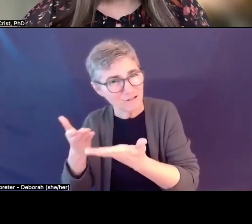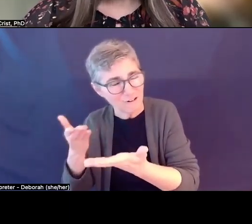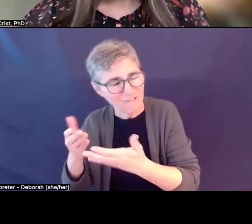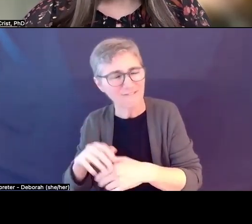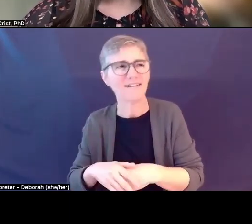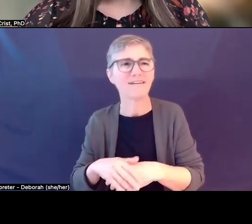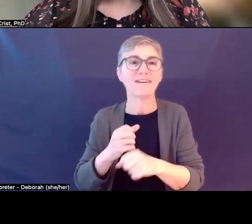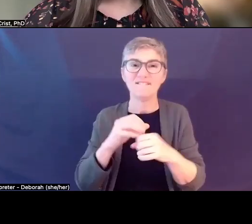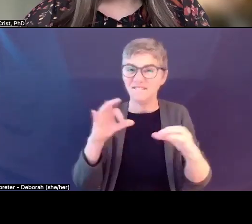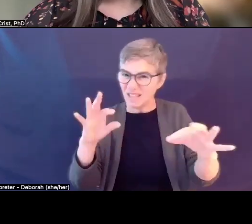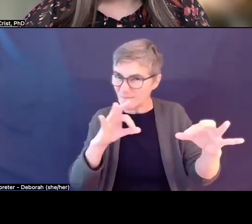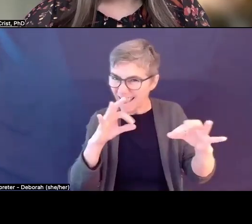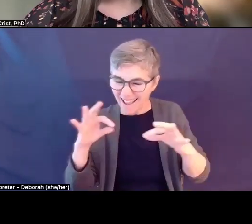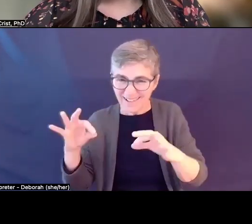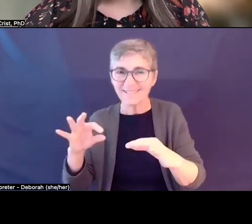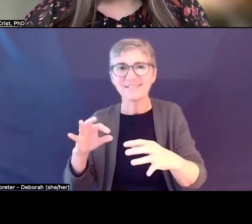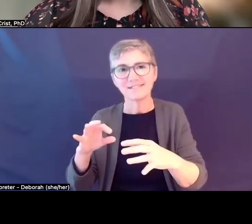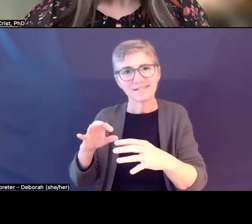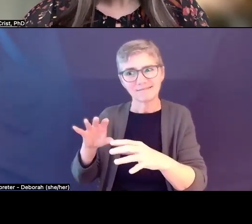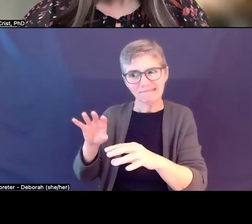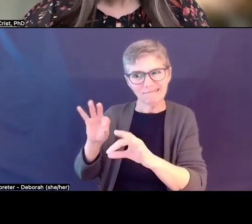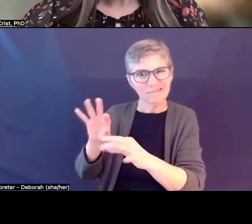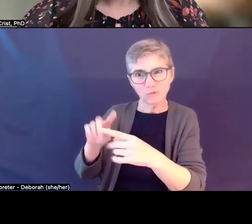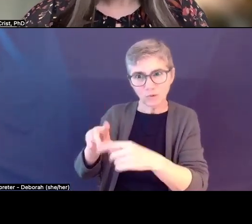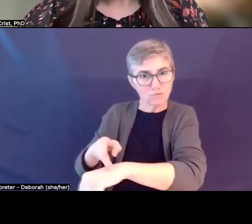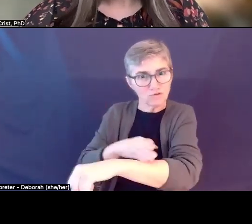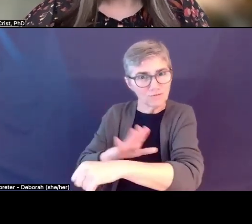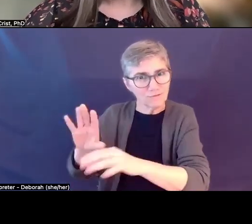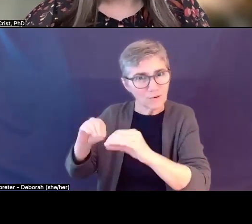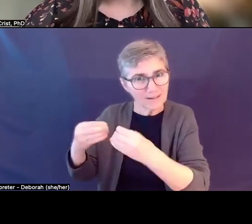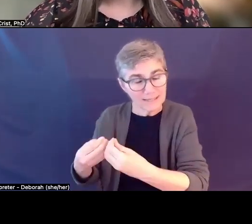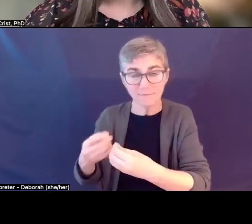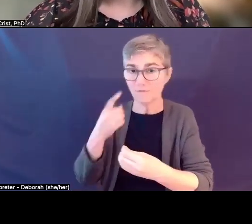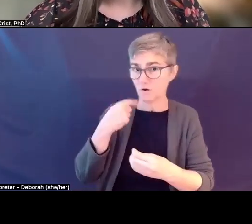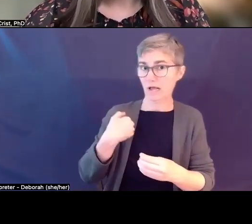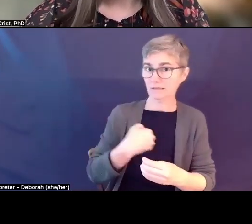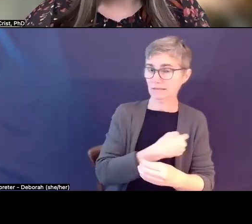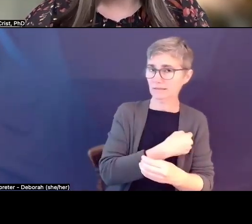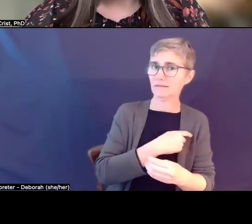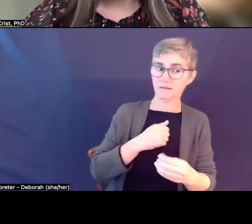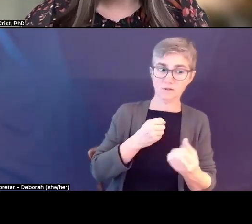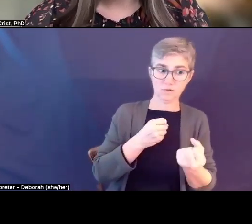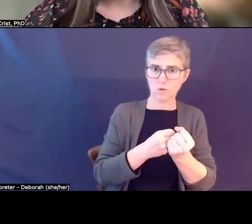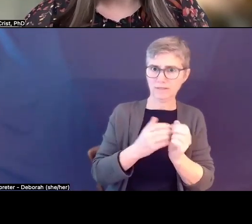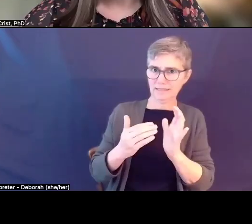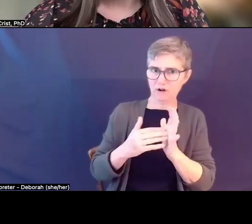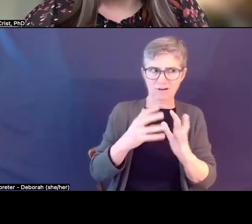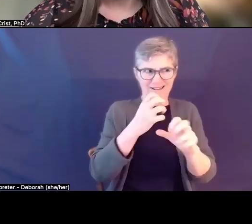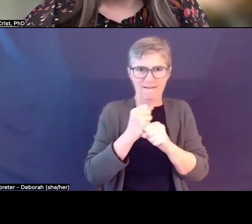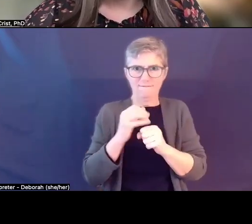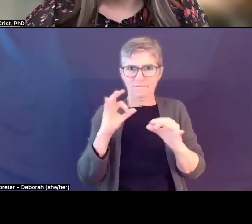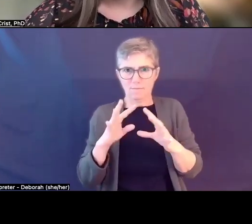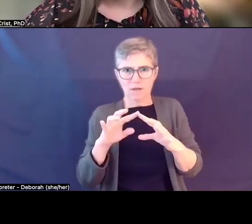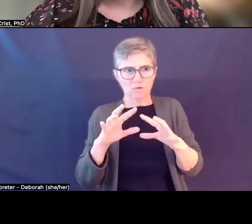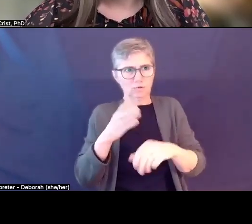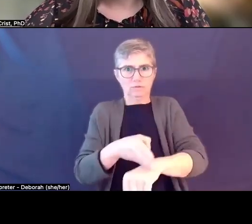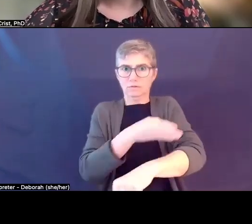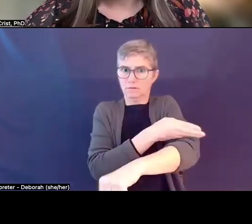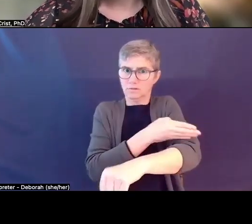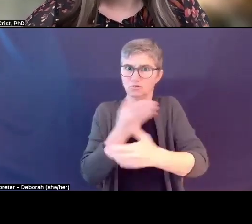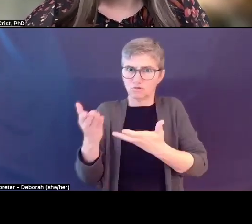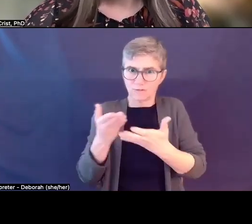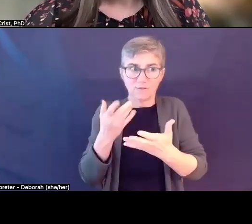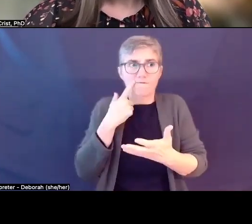getting feedback to improve the organization. In our case, the support centers would receive feedback to improve services and supports for